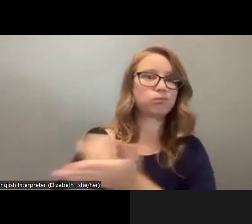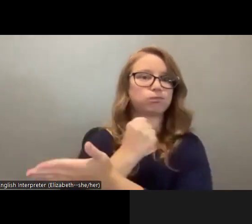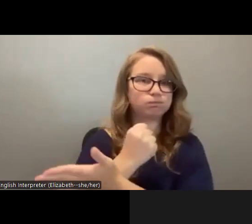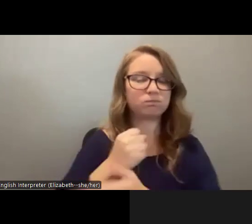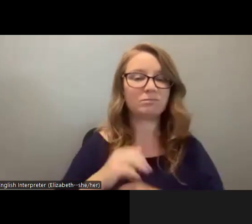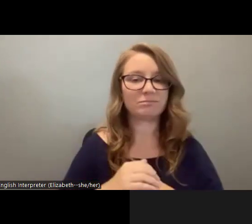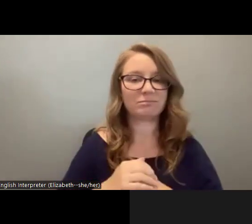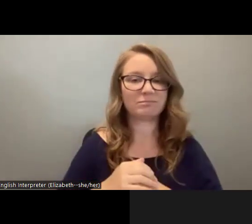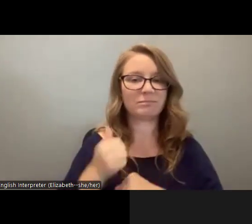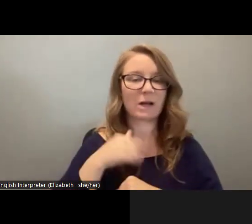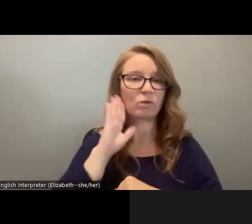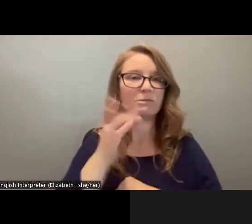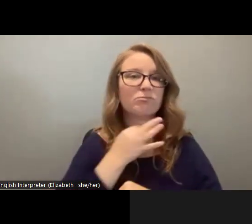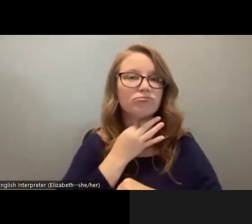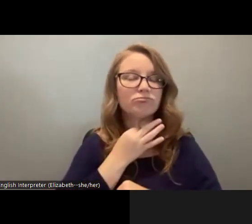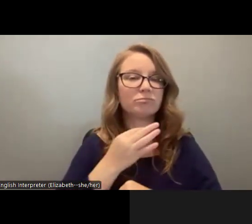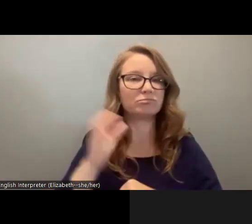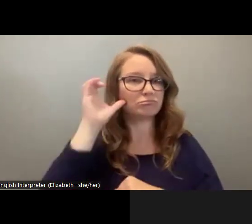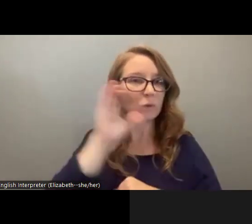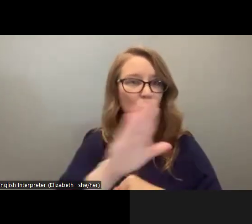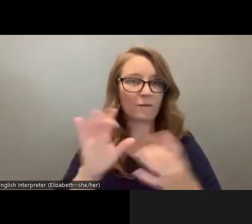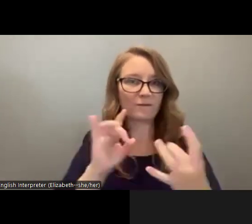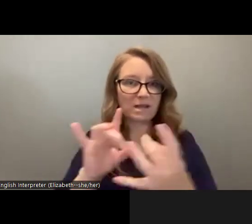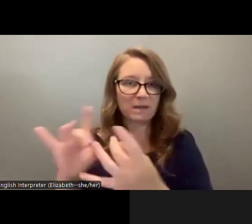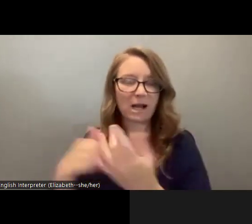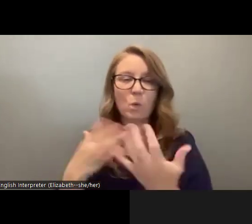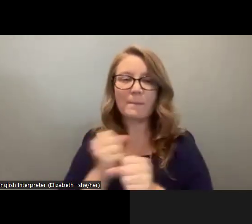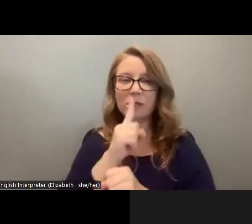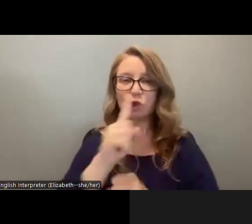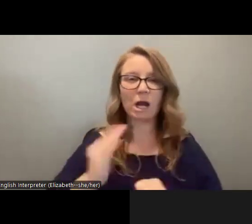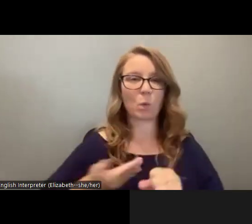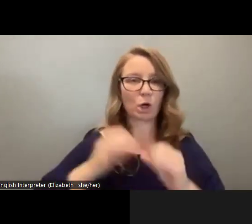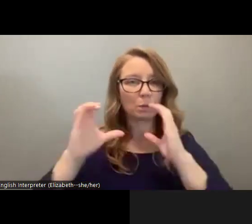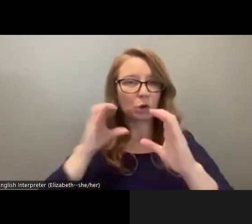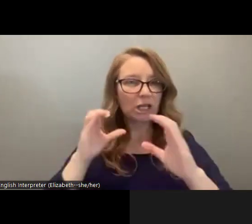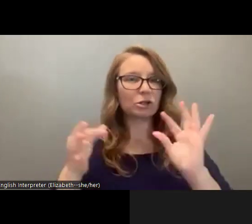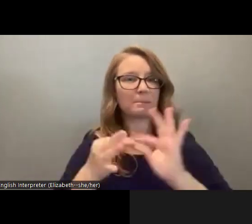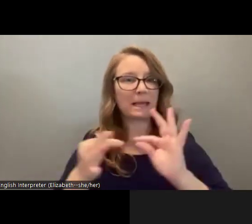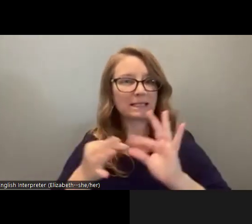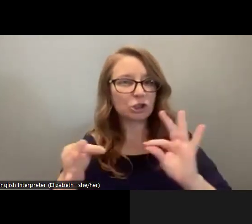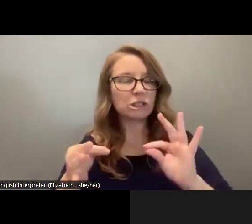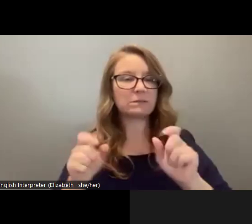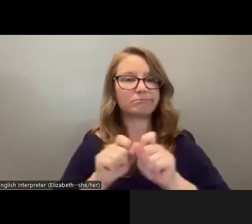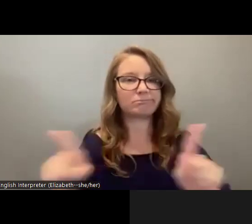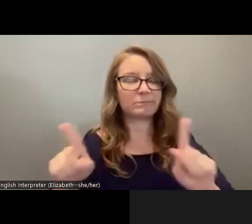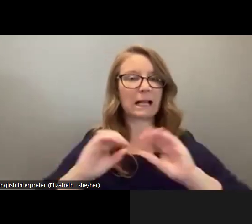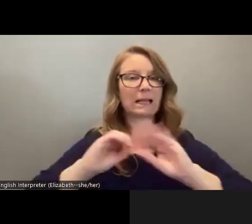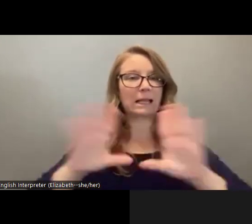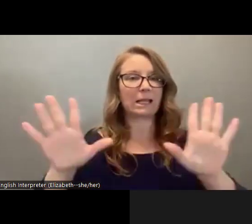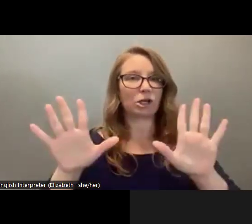be very interested in hearing that. Just want to make sure that our messaging resonates with